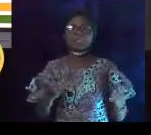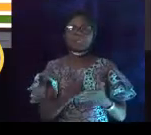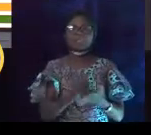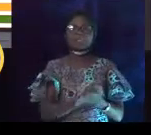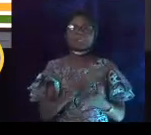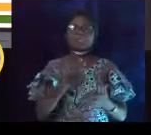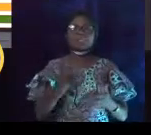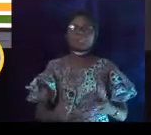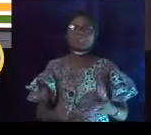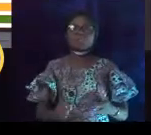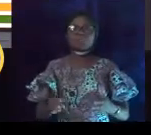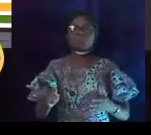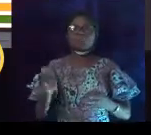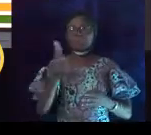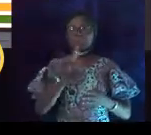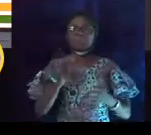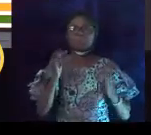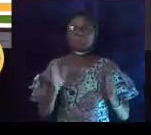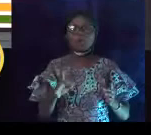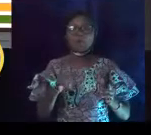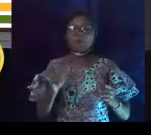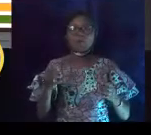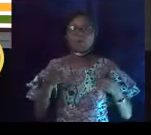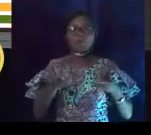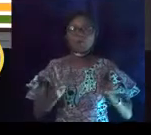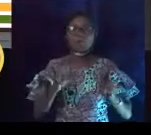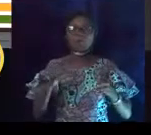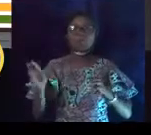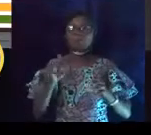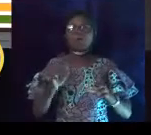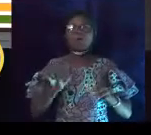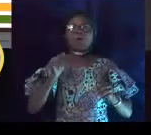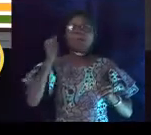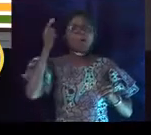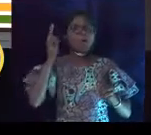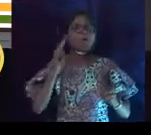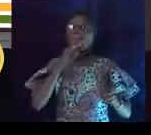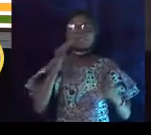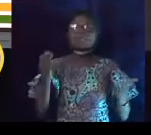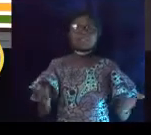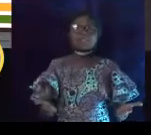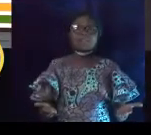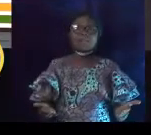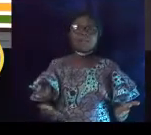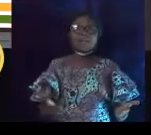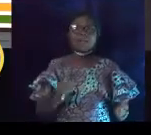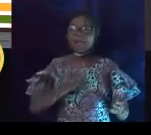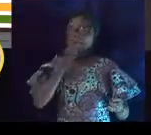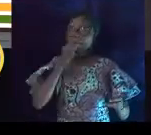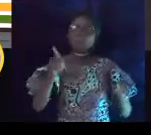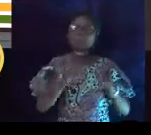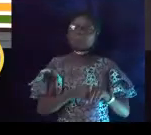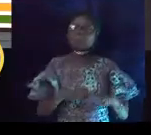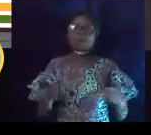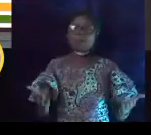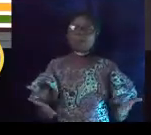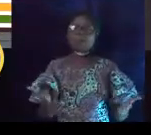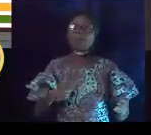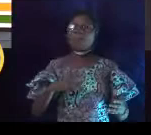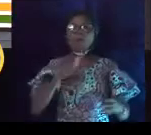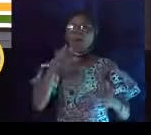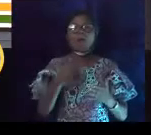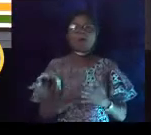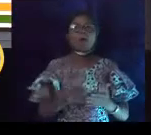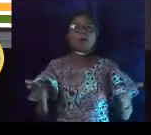the usual way we do. Uncle Popo is here. I am also here. That's the response I want from you at